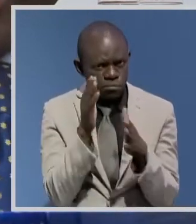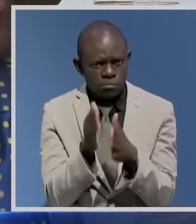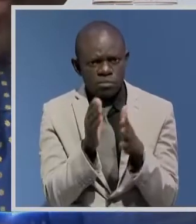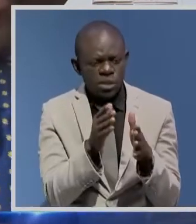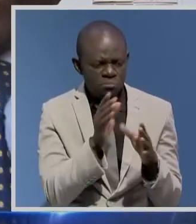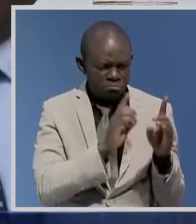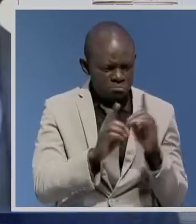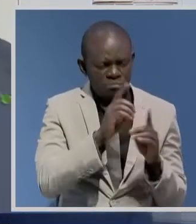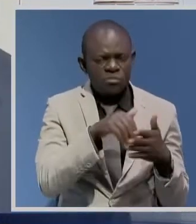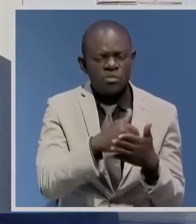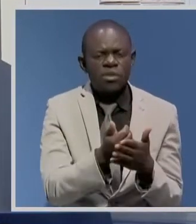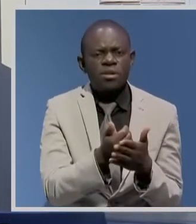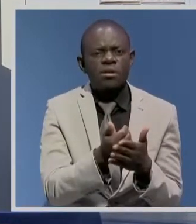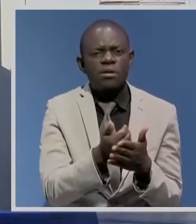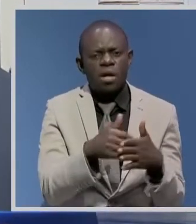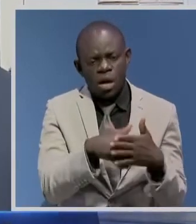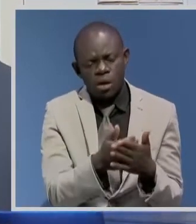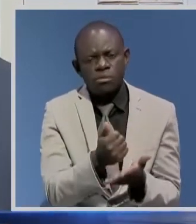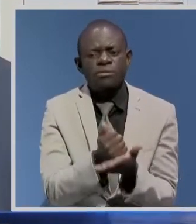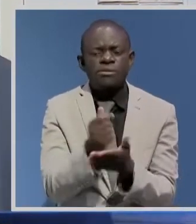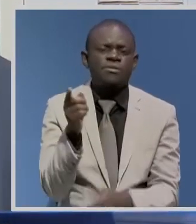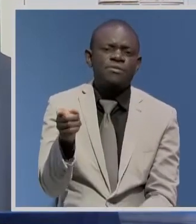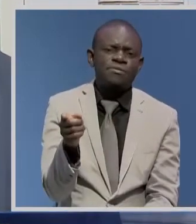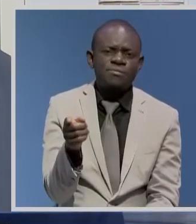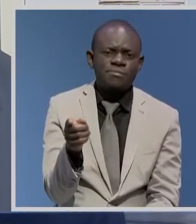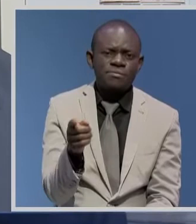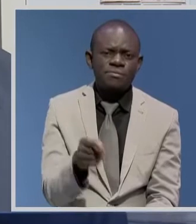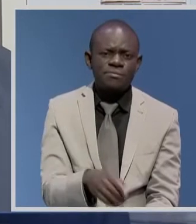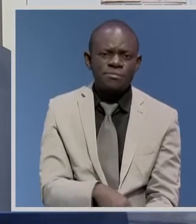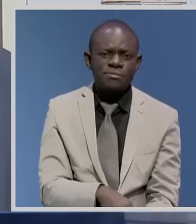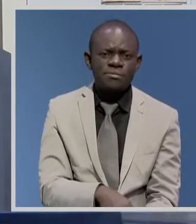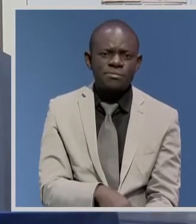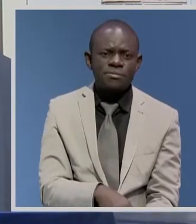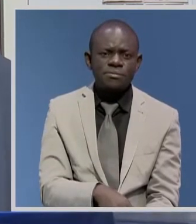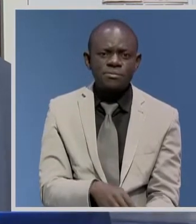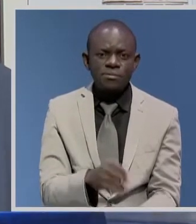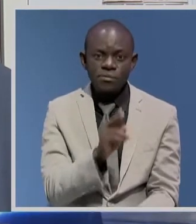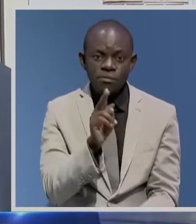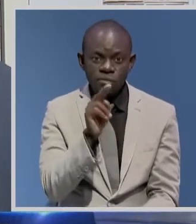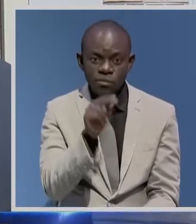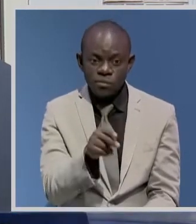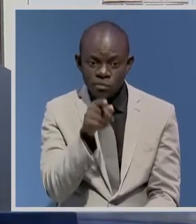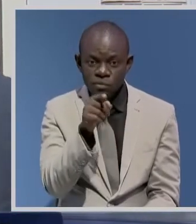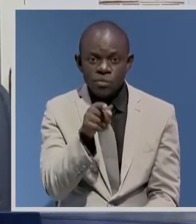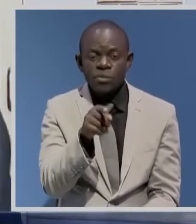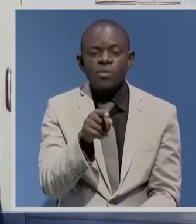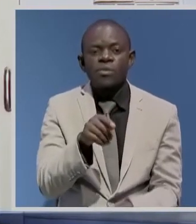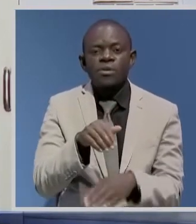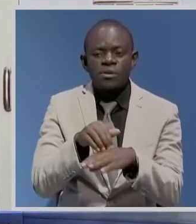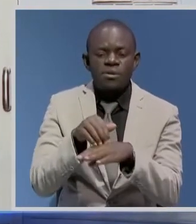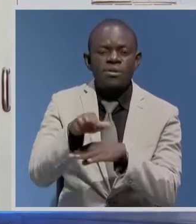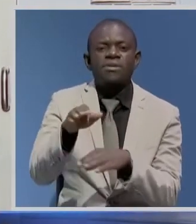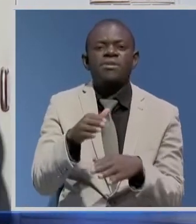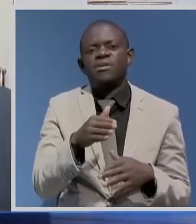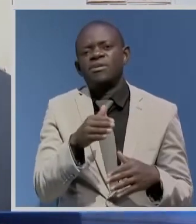the United Nations have had some interventions in the DRC through what we call United